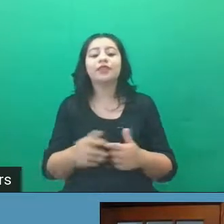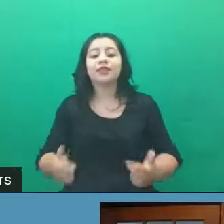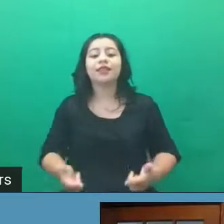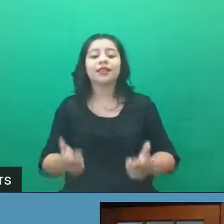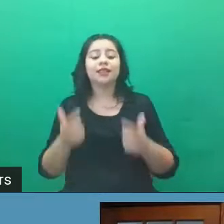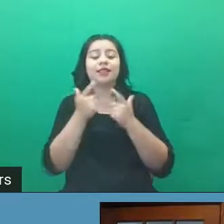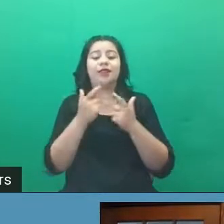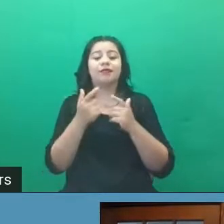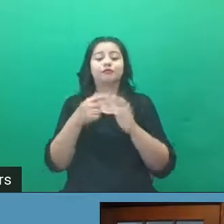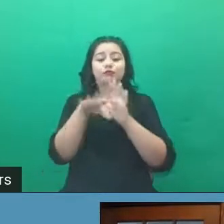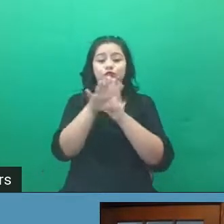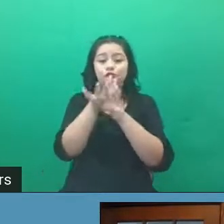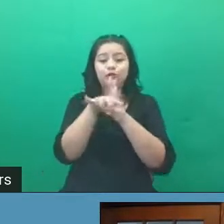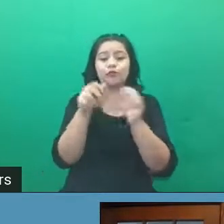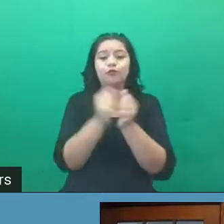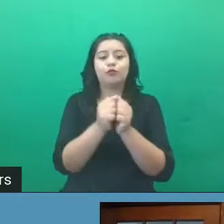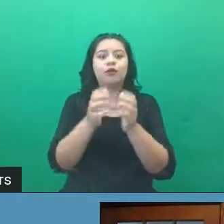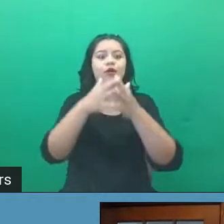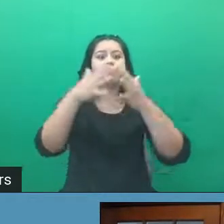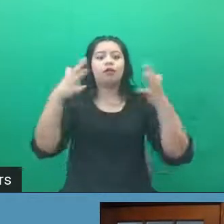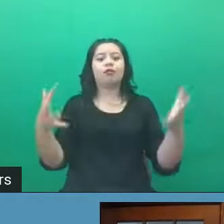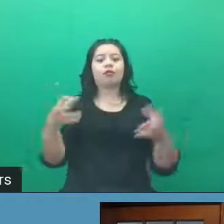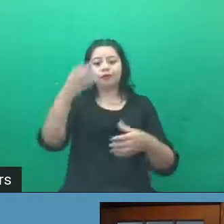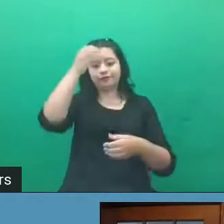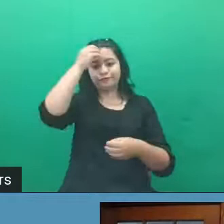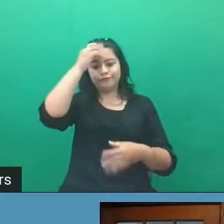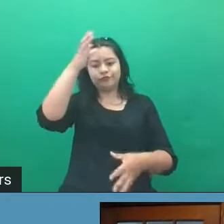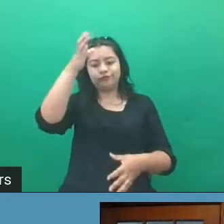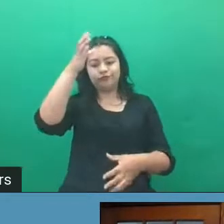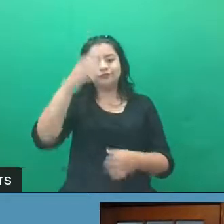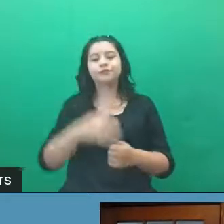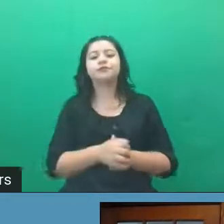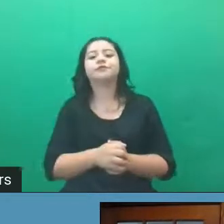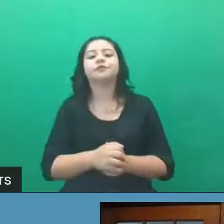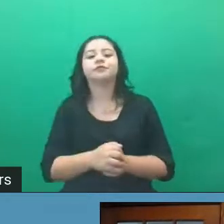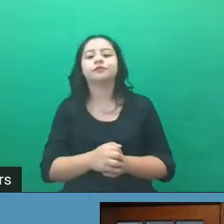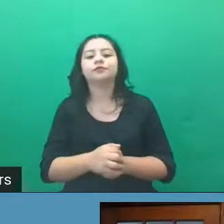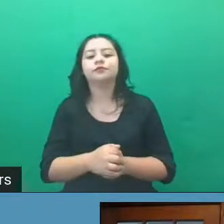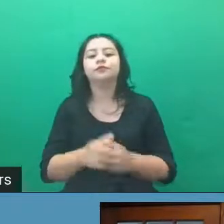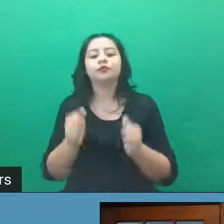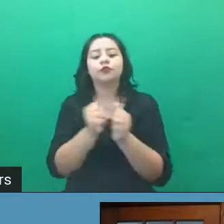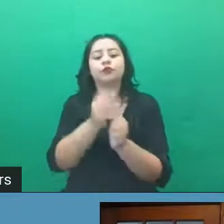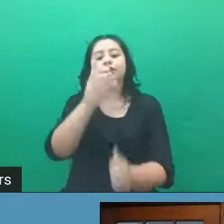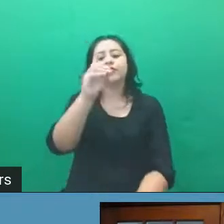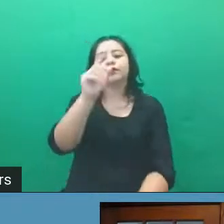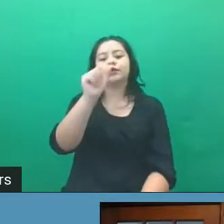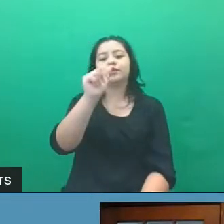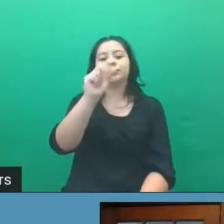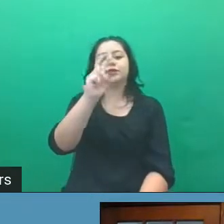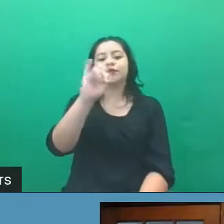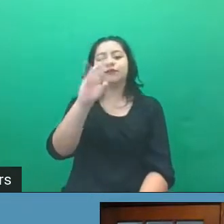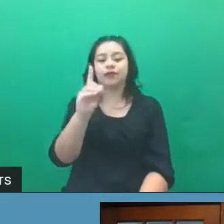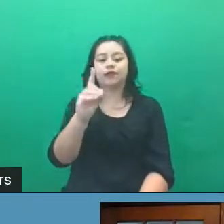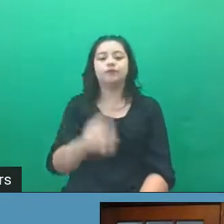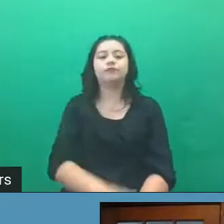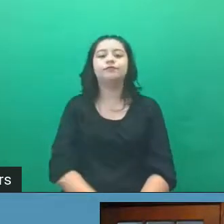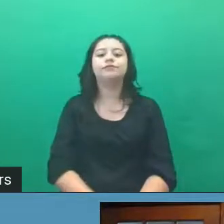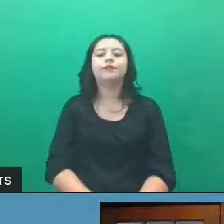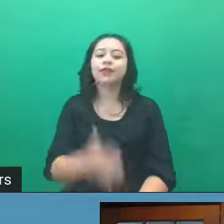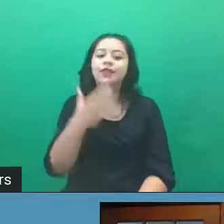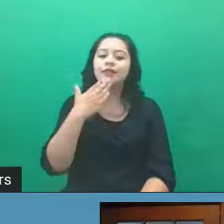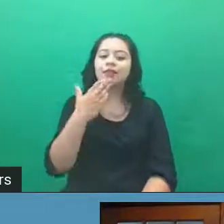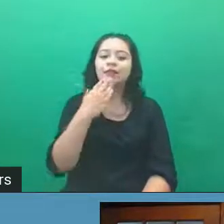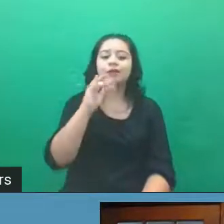with Multi-Source Content with, once again, David London of the Peel Center in Baltimore. Thanks again, Alex.